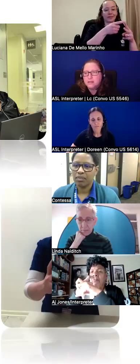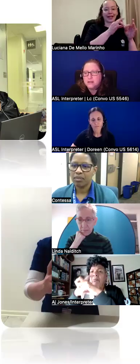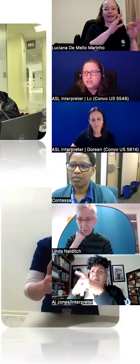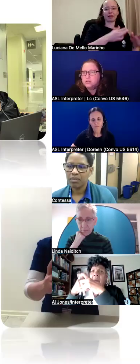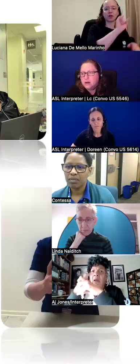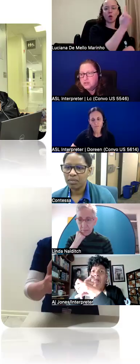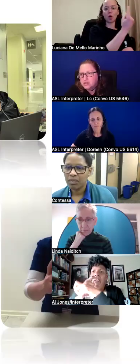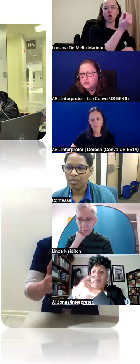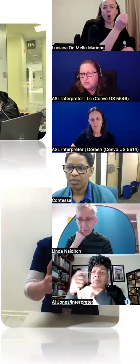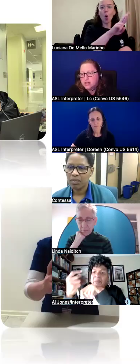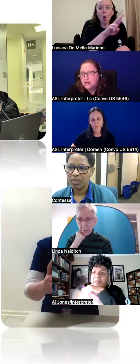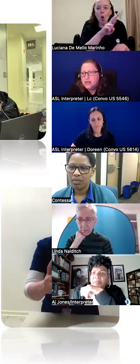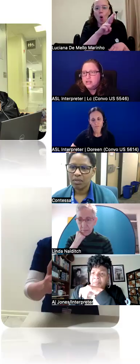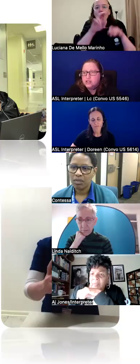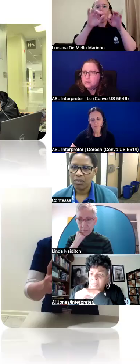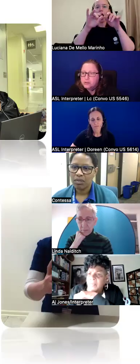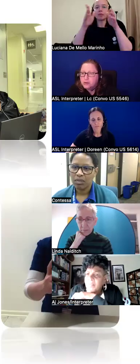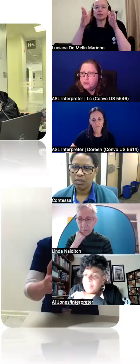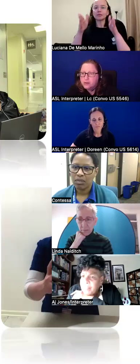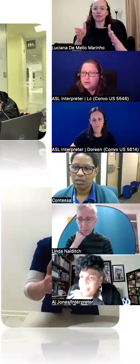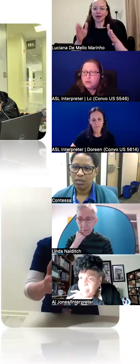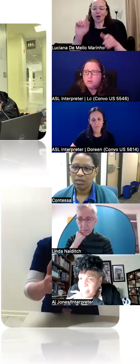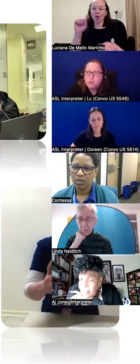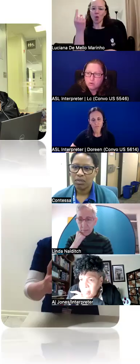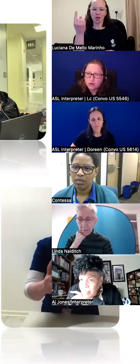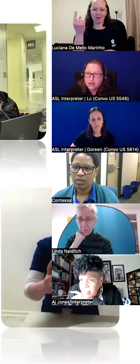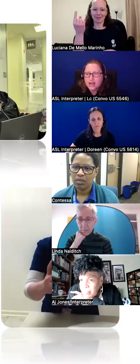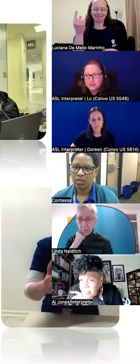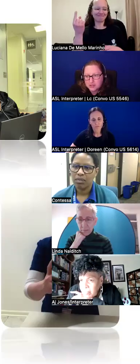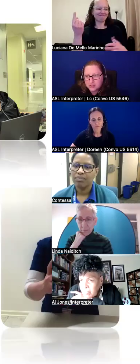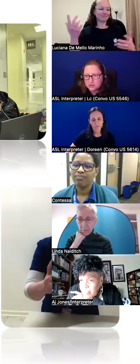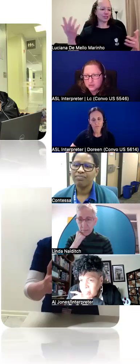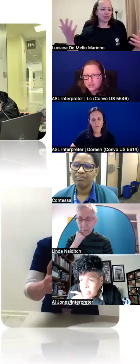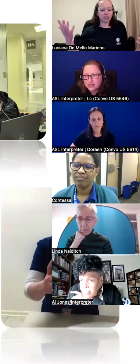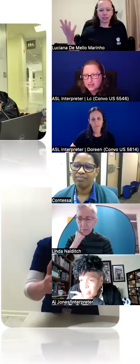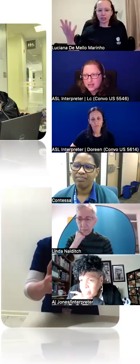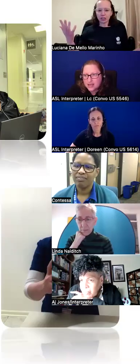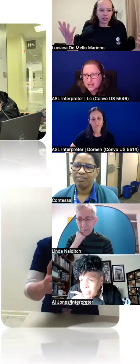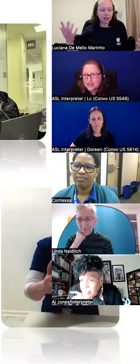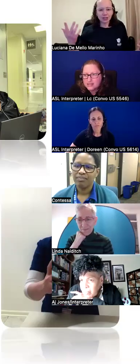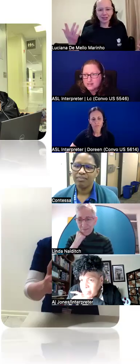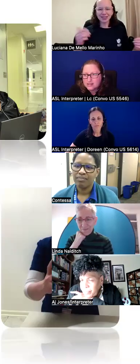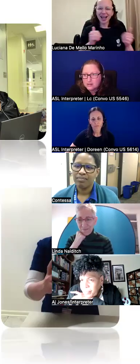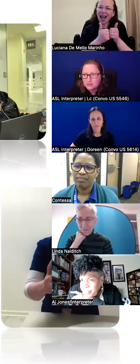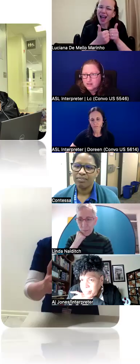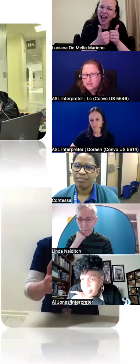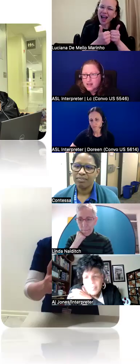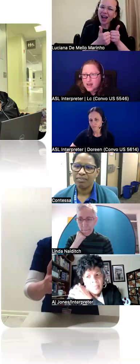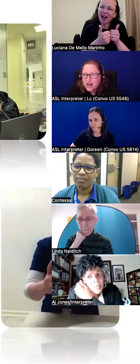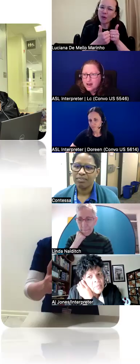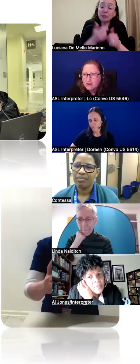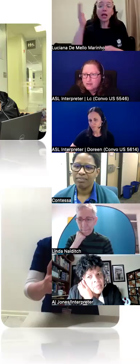me to pick two options, right? Interpreter only or a captionist only. And I was like,